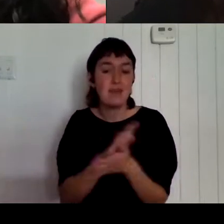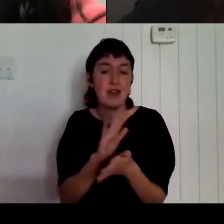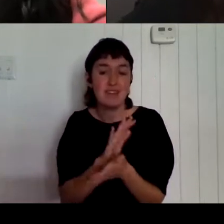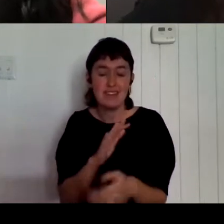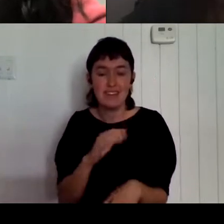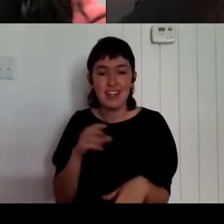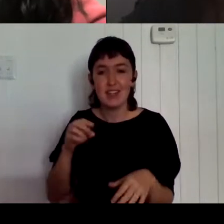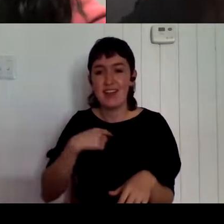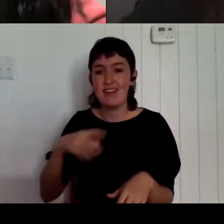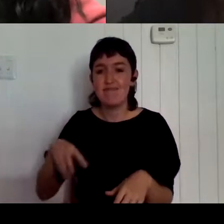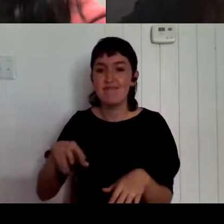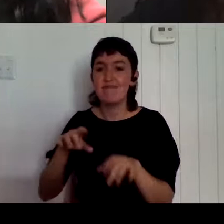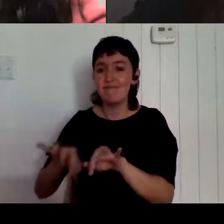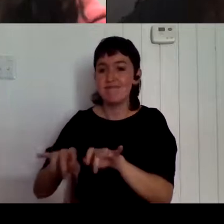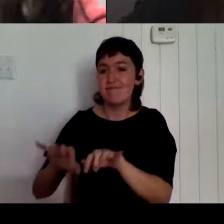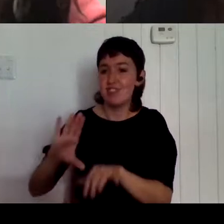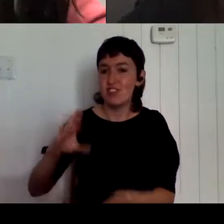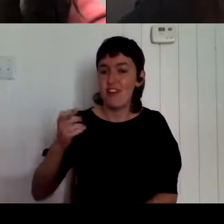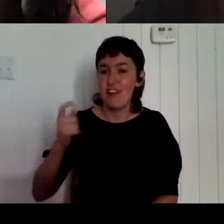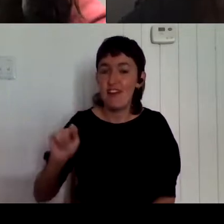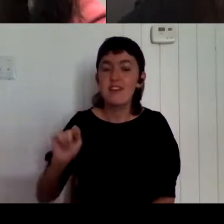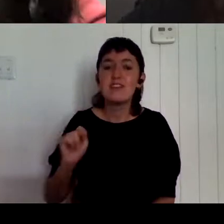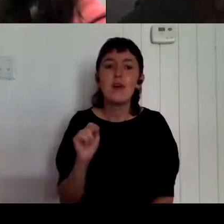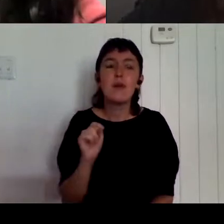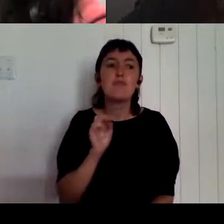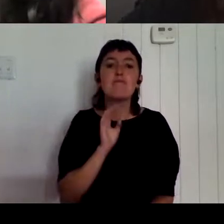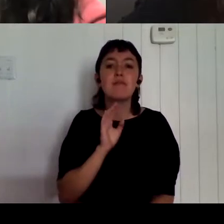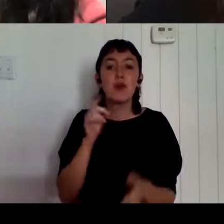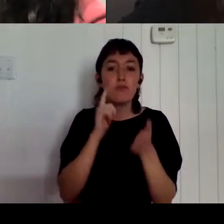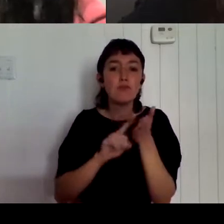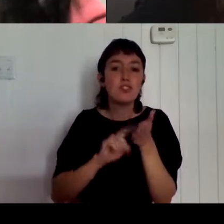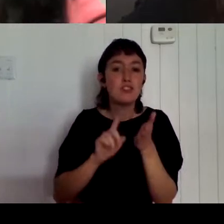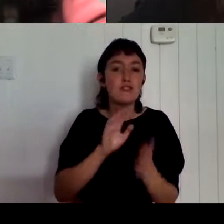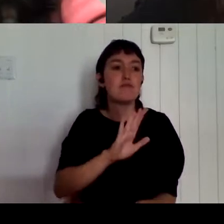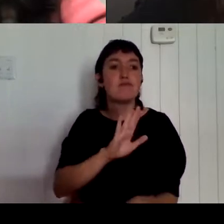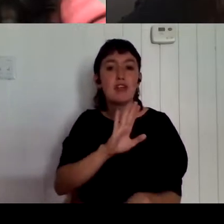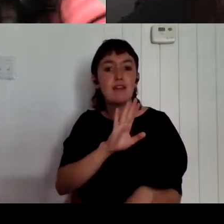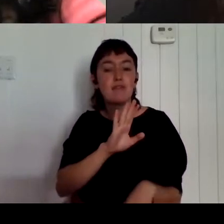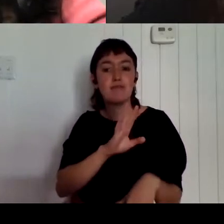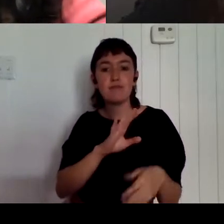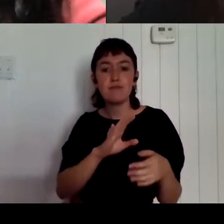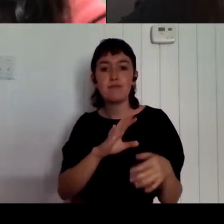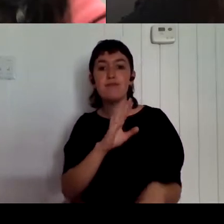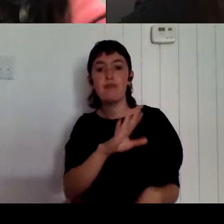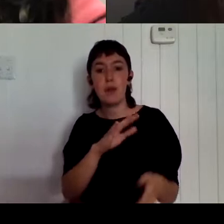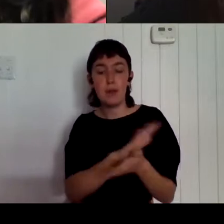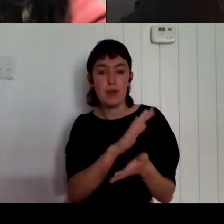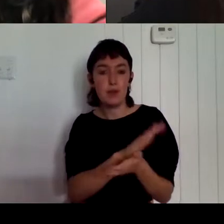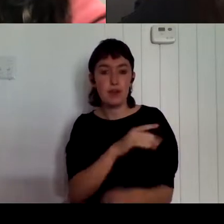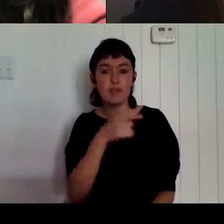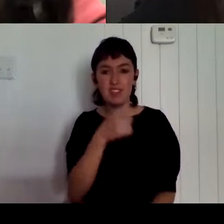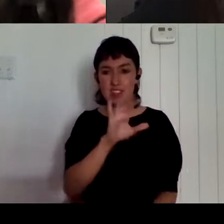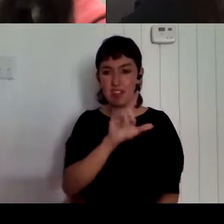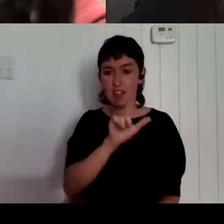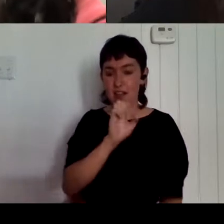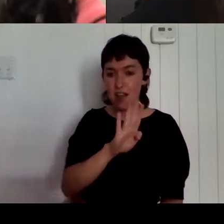time. So the people whose paper this is, there's like three labs that work on this jellyfish. This is one of the, this is the lab that spearheaded it. They